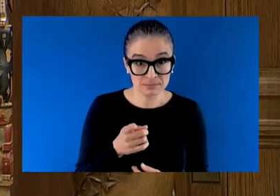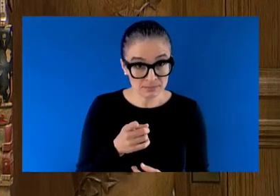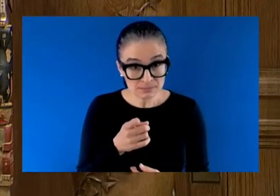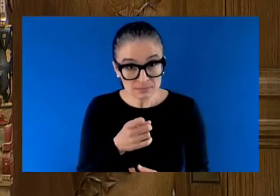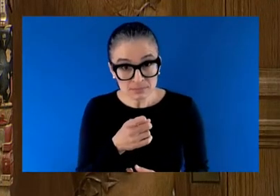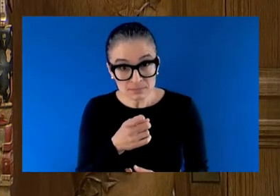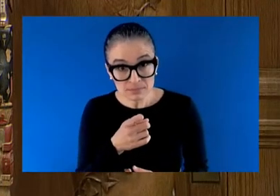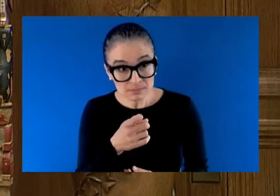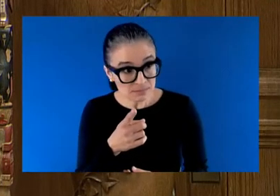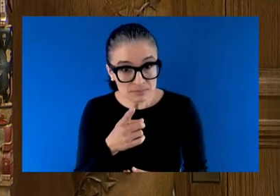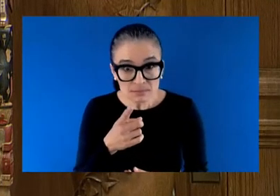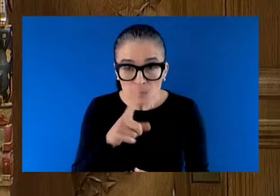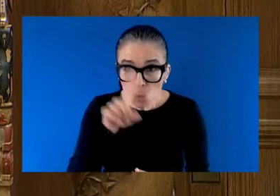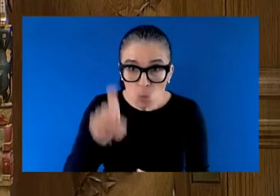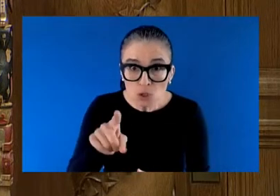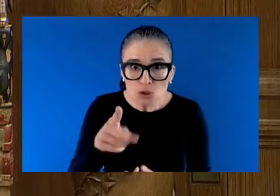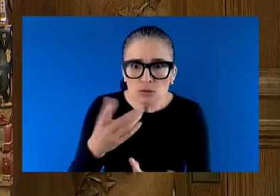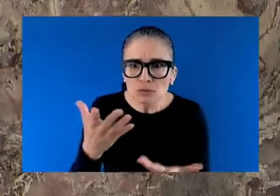Minister.